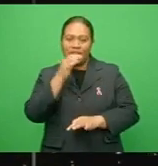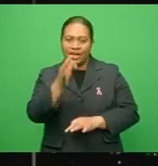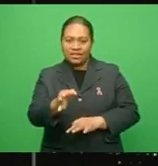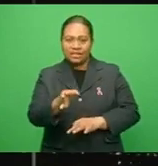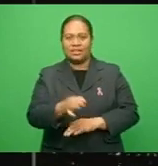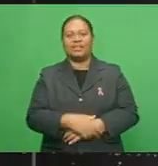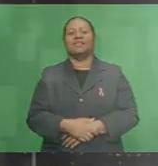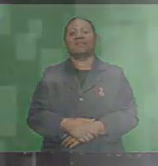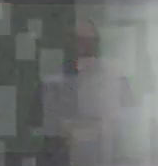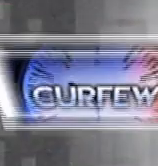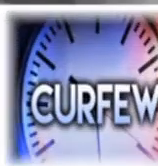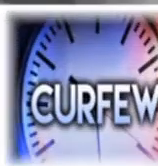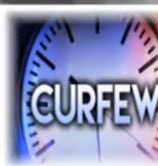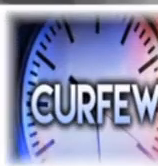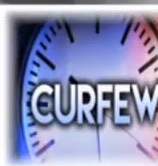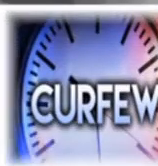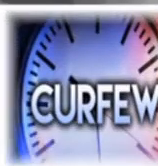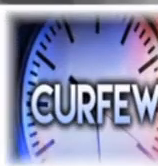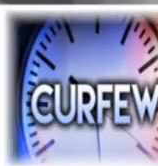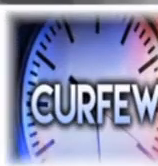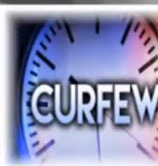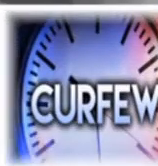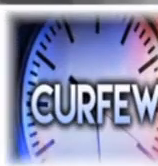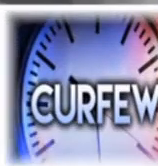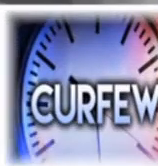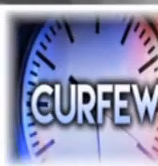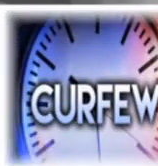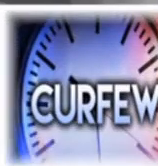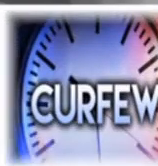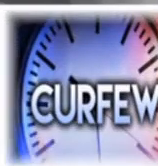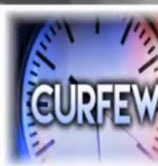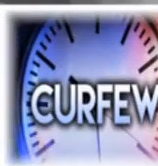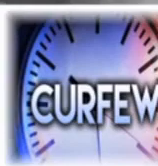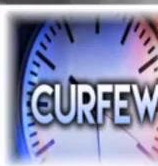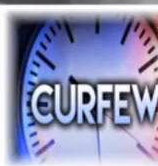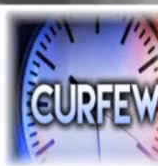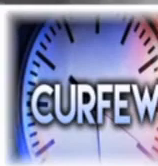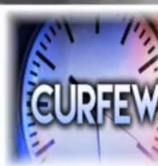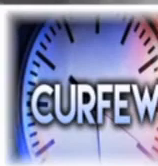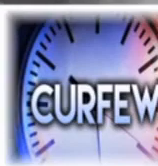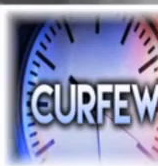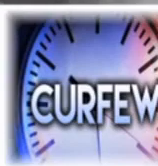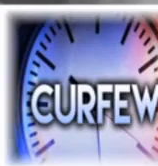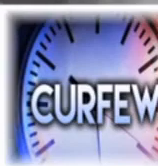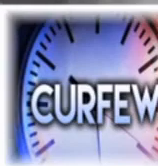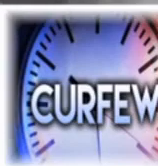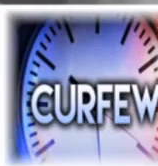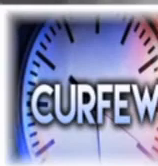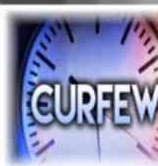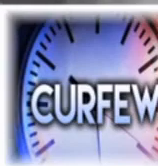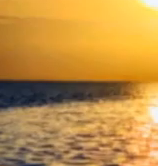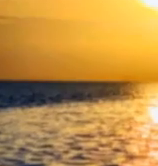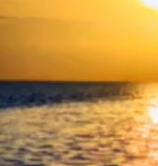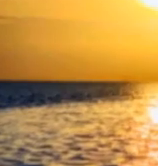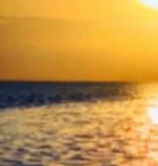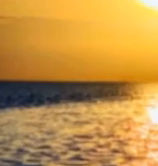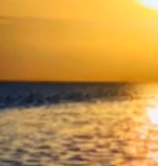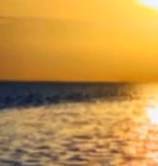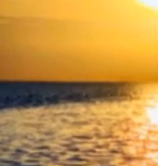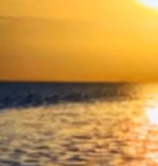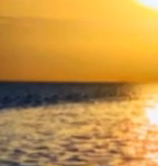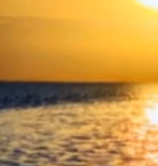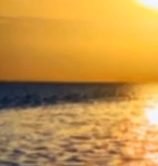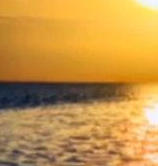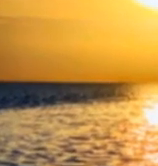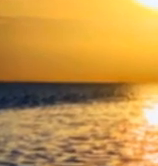asking: should curfew remain for the rest of the year? Visit our FBC website to answer. And on to our shot of the day. The